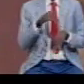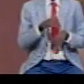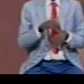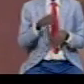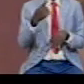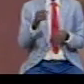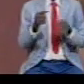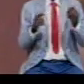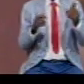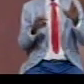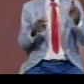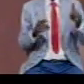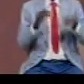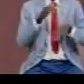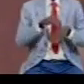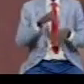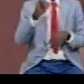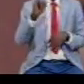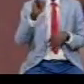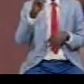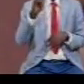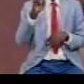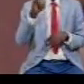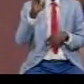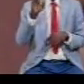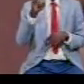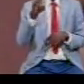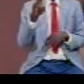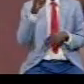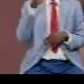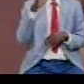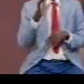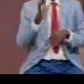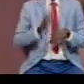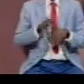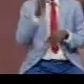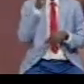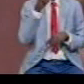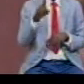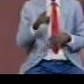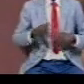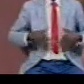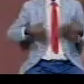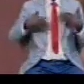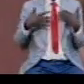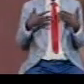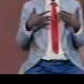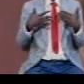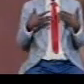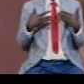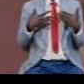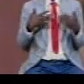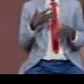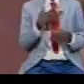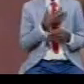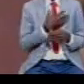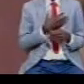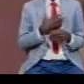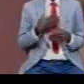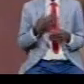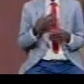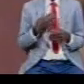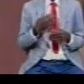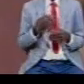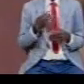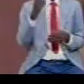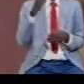Ikorodu, God touched my life. I always want to come back, but I don't know. But